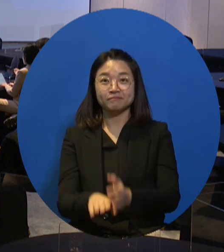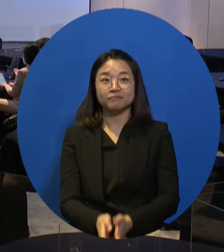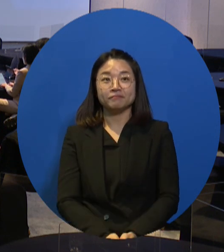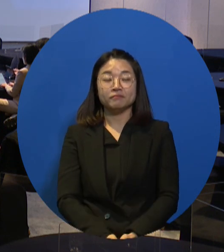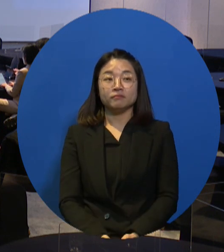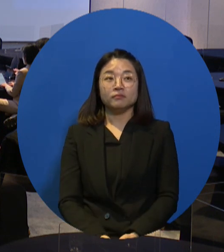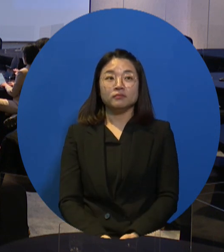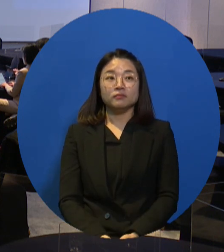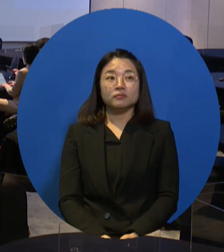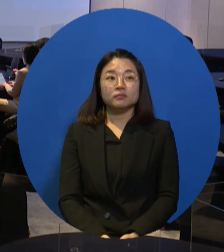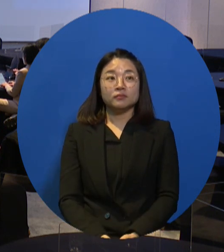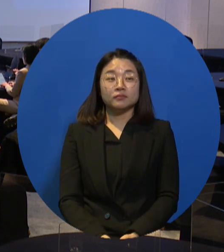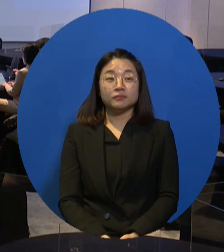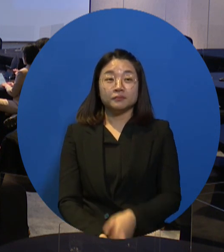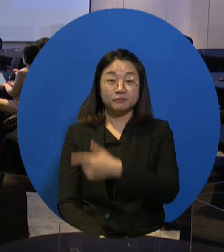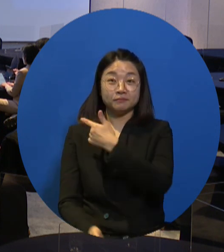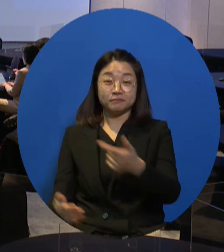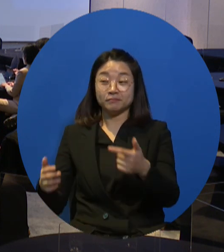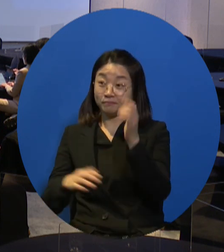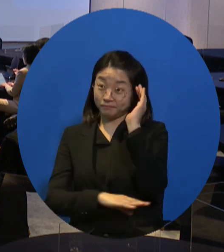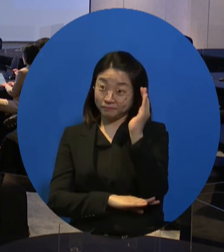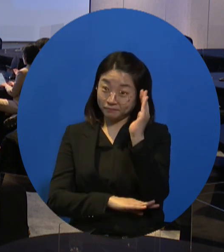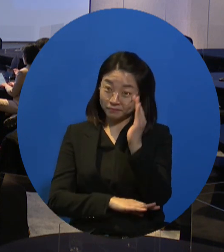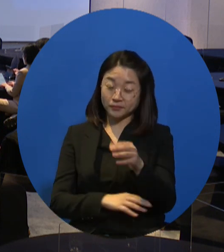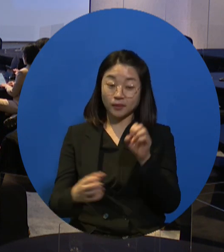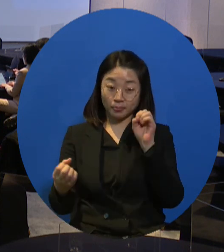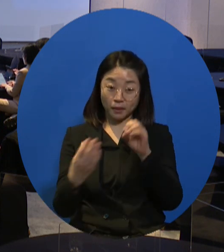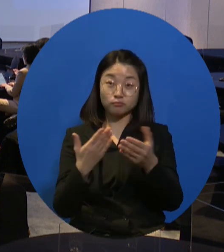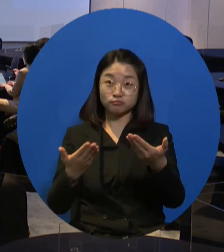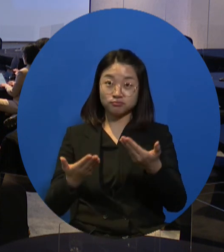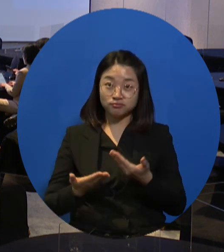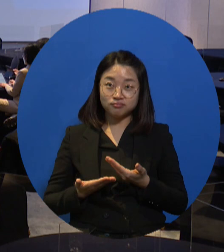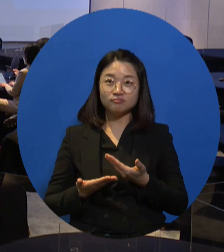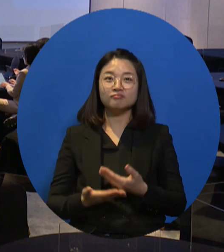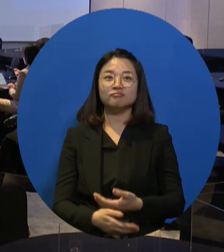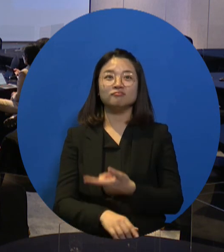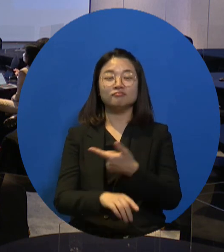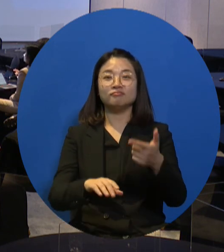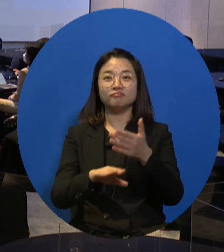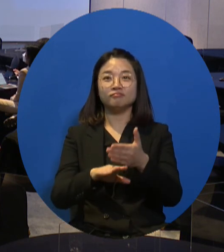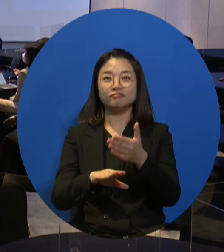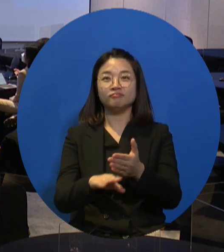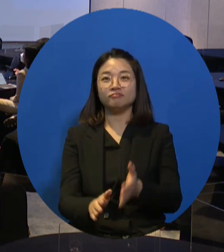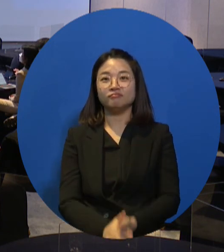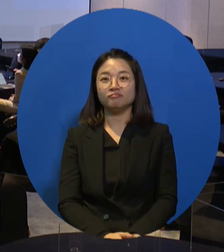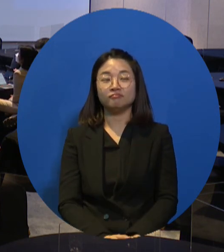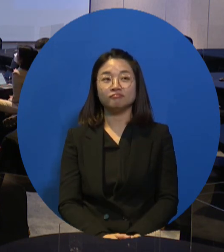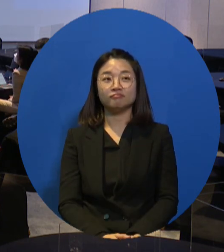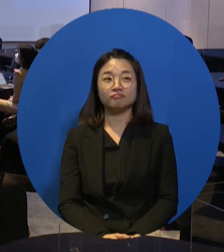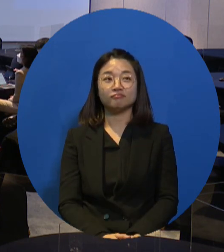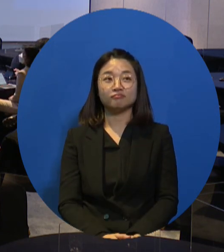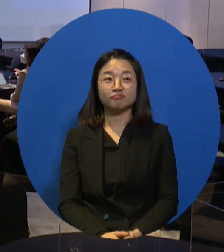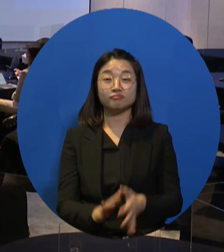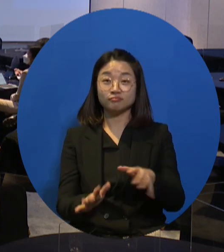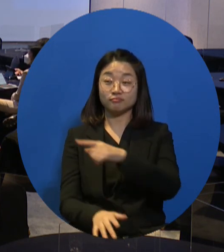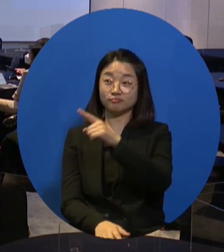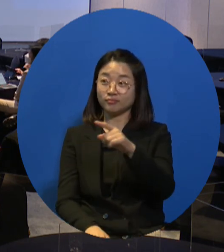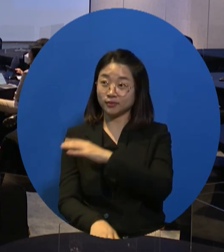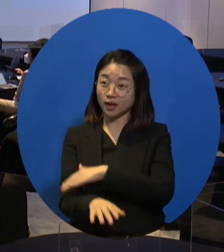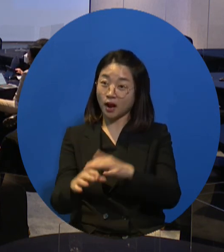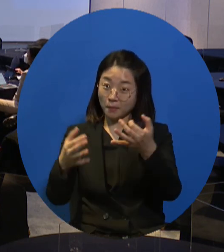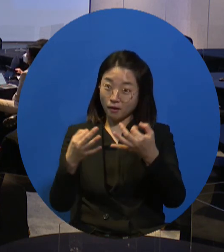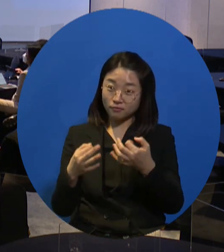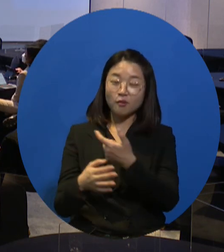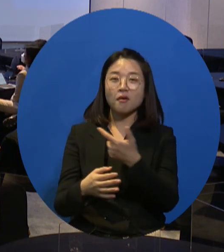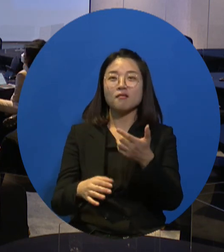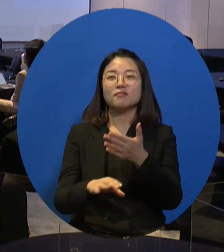Thank you very much for that. I would like to thank all of the panelists and the presenters for their in-depth discussions and also from the